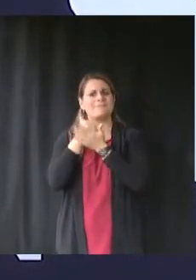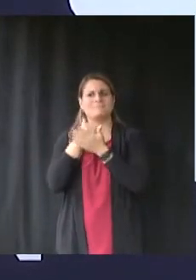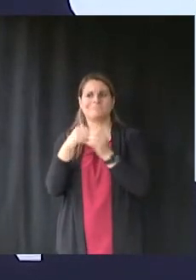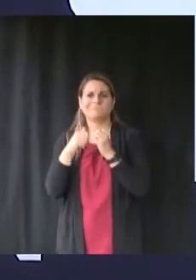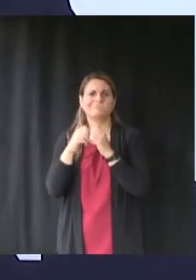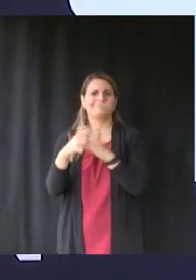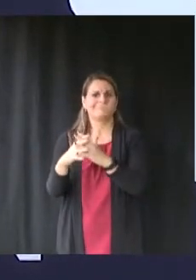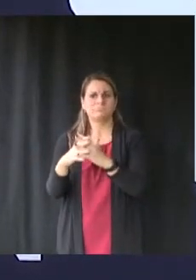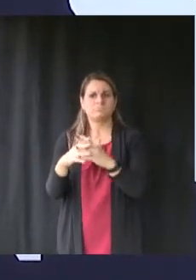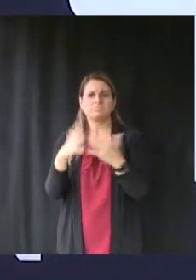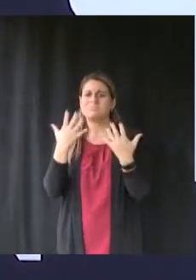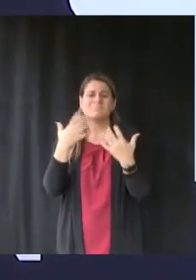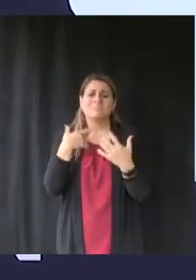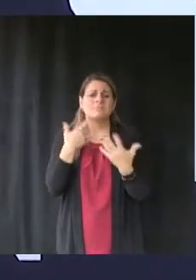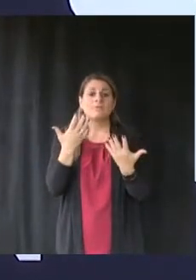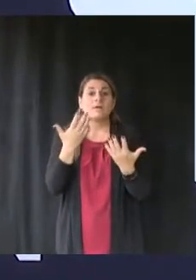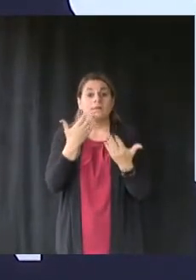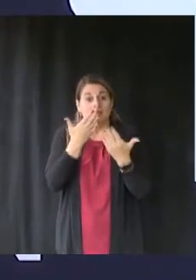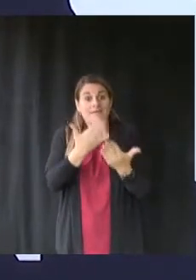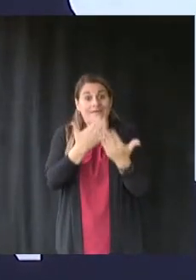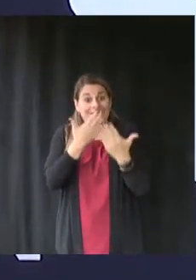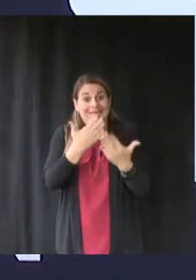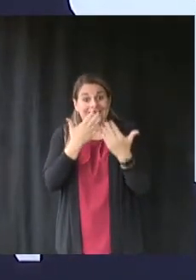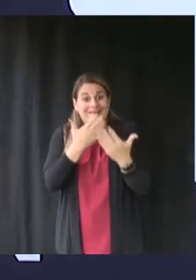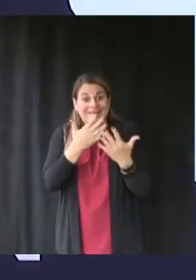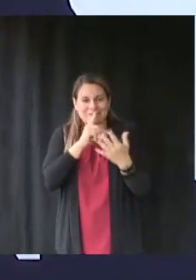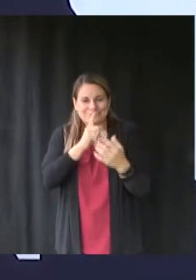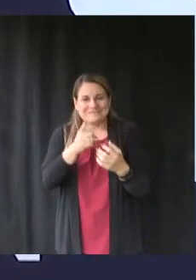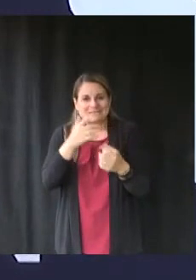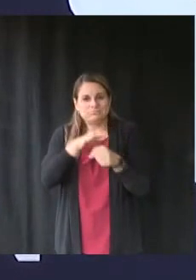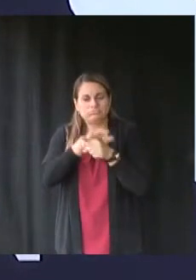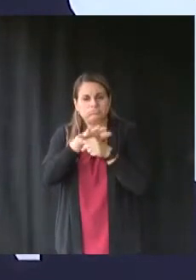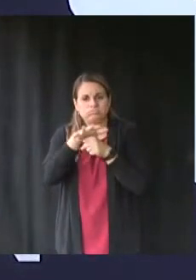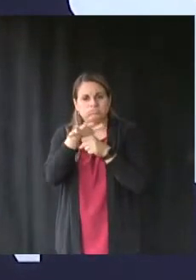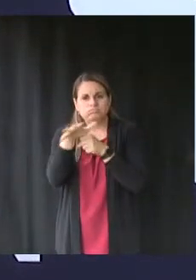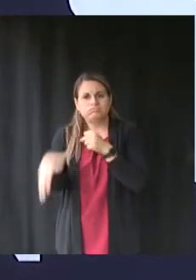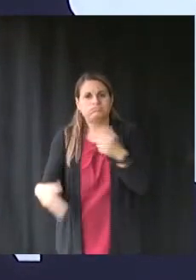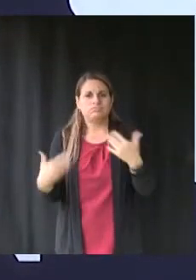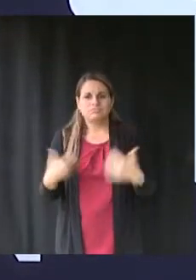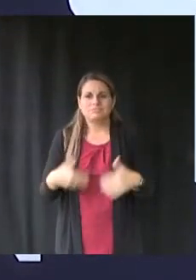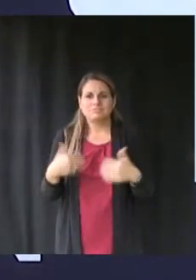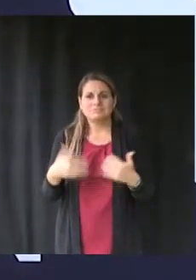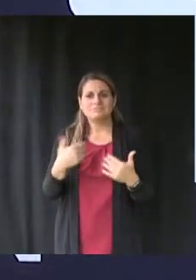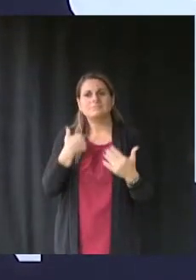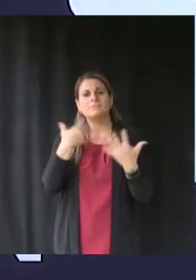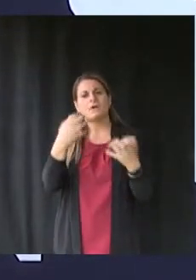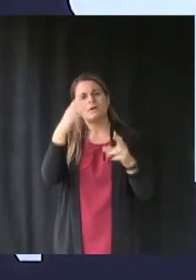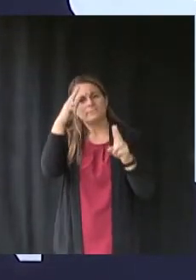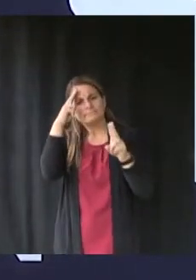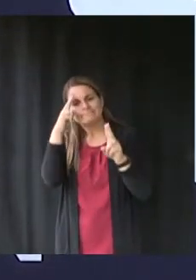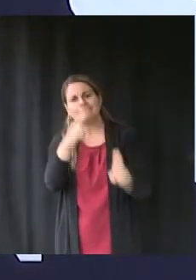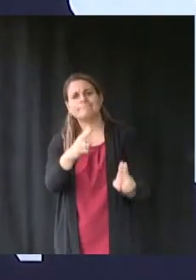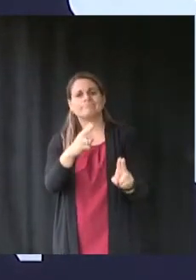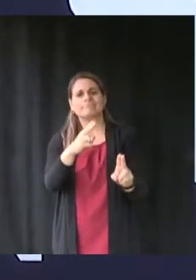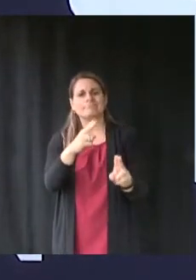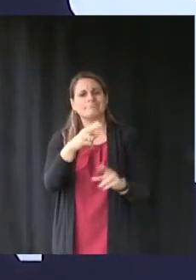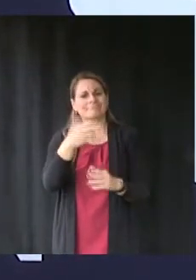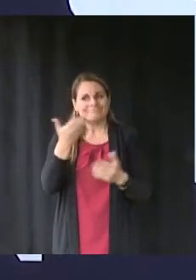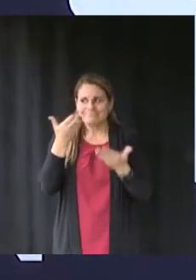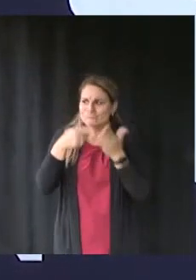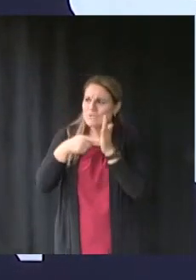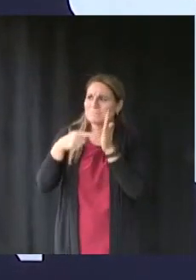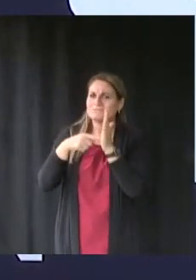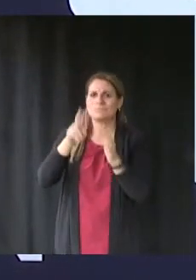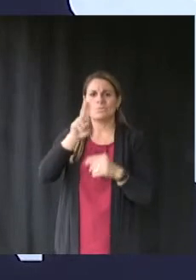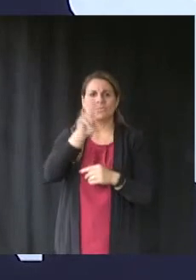the people of this state for giving both my father and I the honor to represent Connecticut in the halls of Congress. Together it was 52 years,